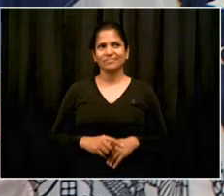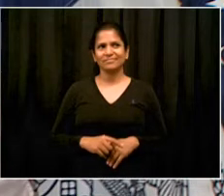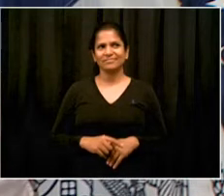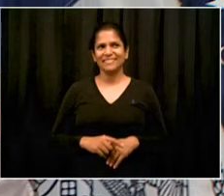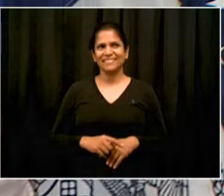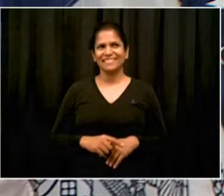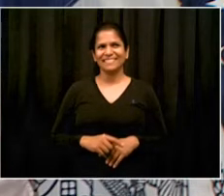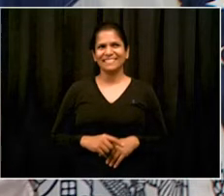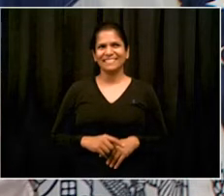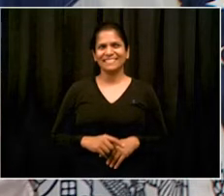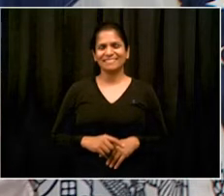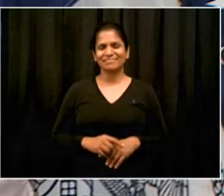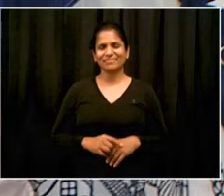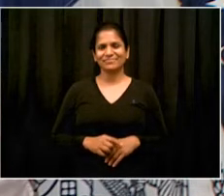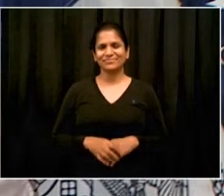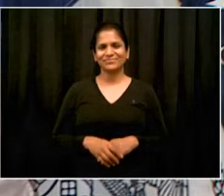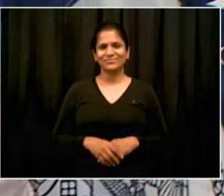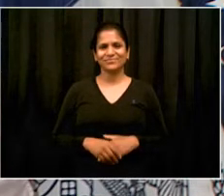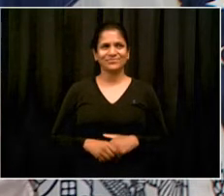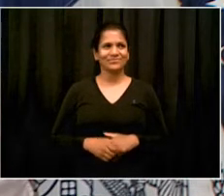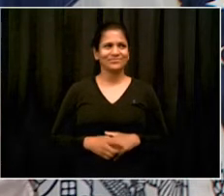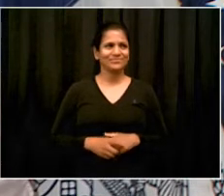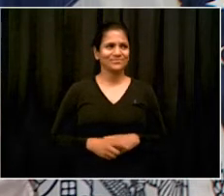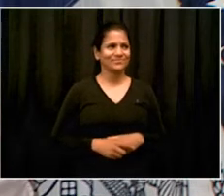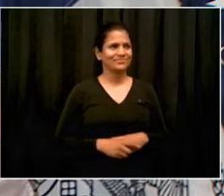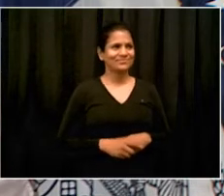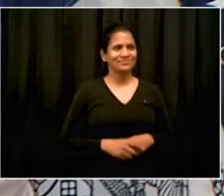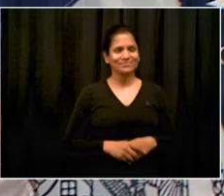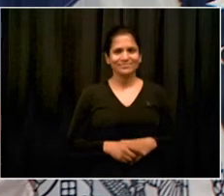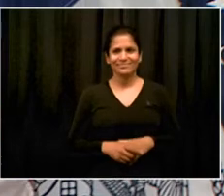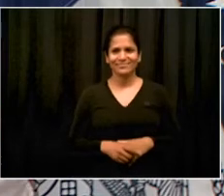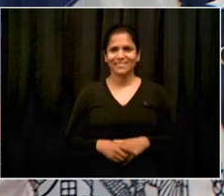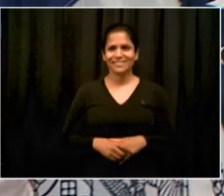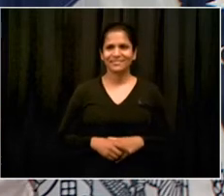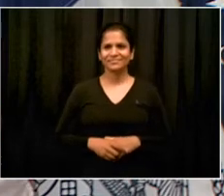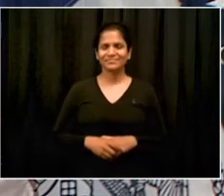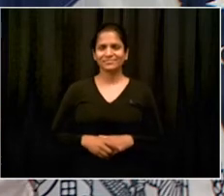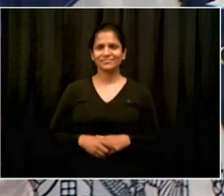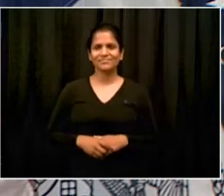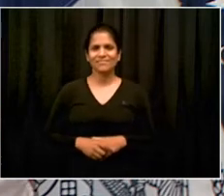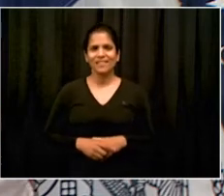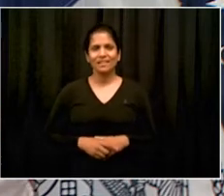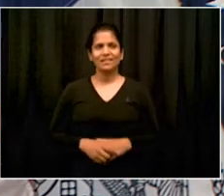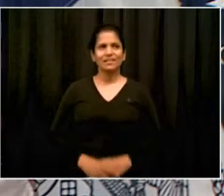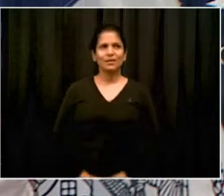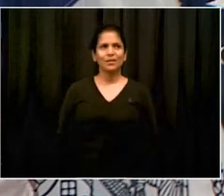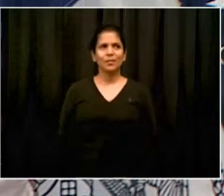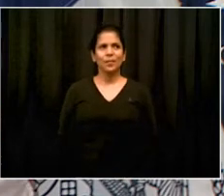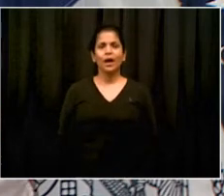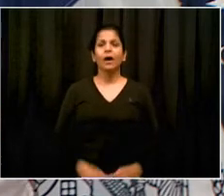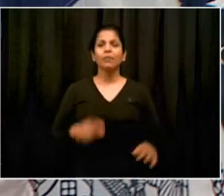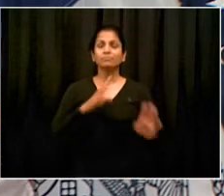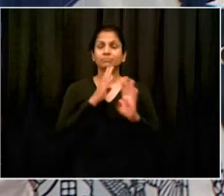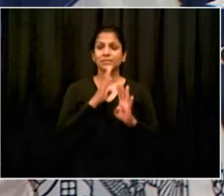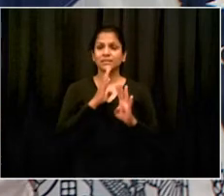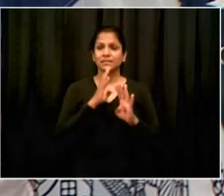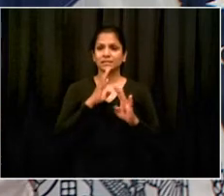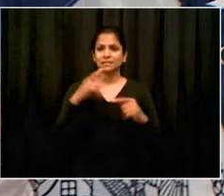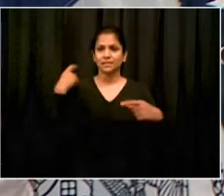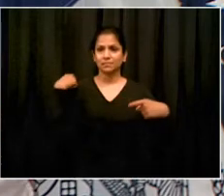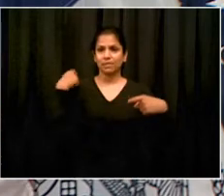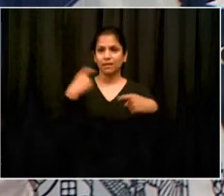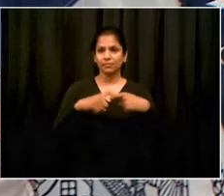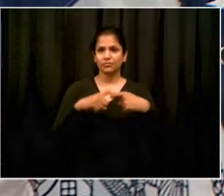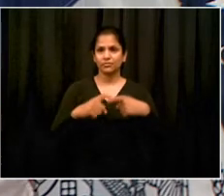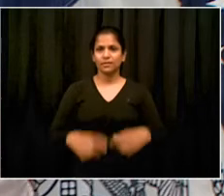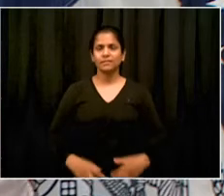en persona a partir del jueves. Para tener un año escolar seguro, todos